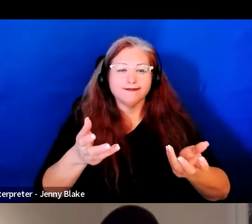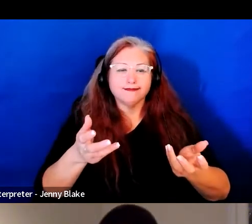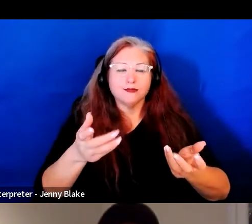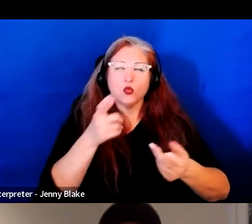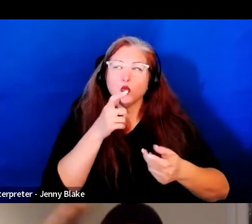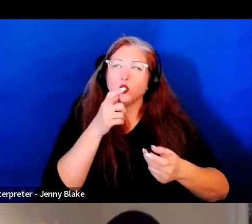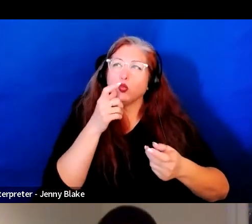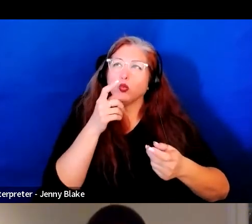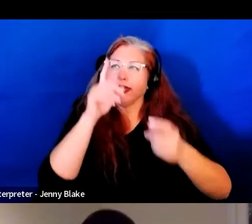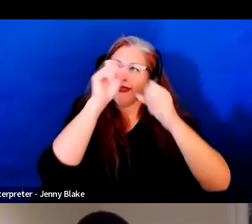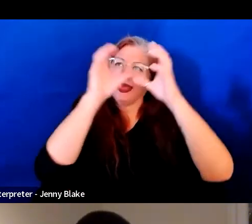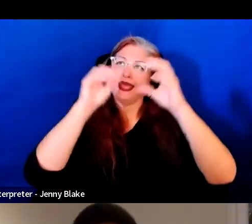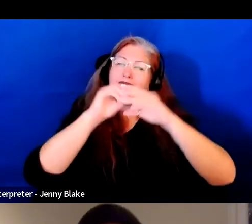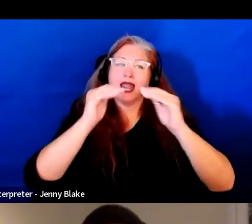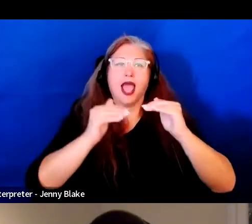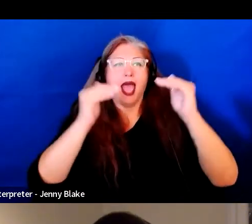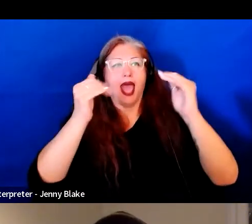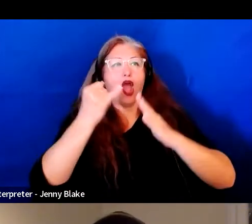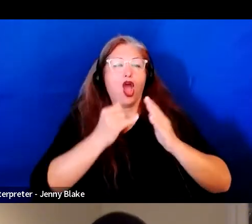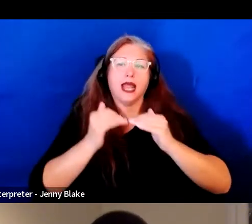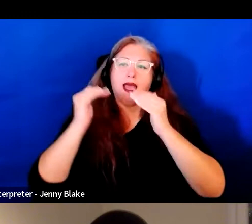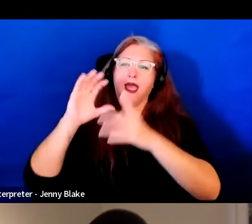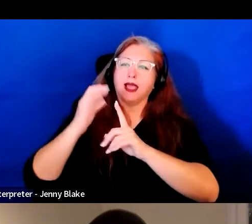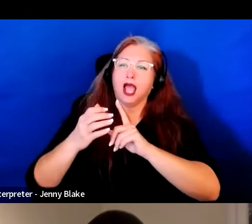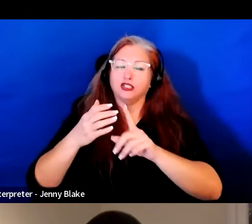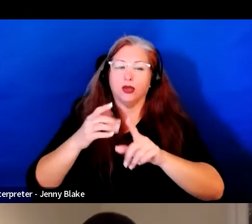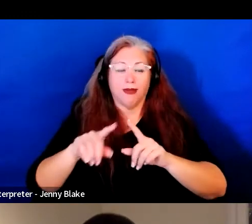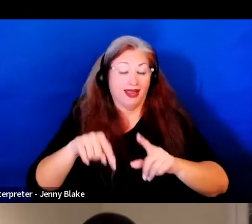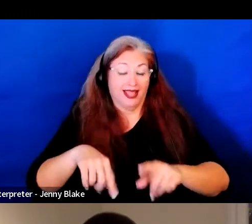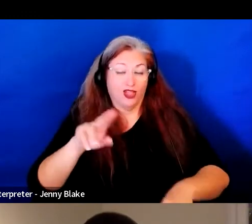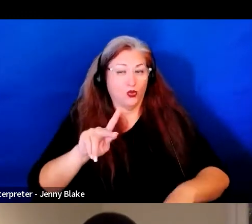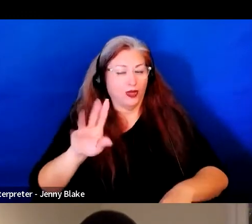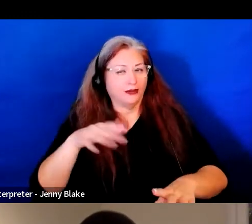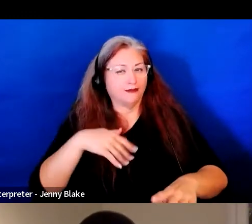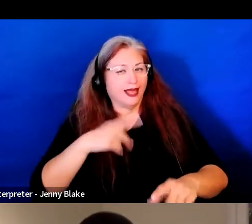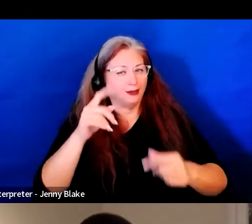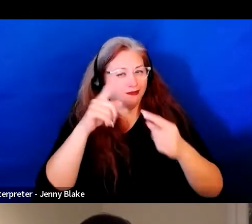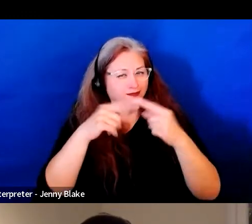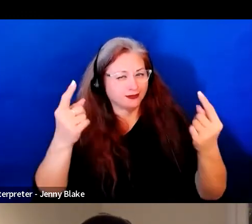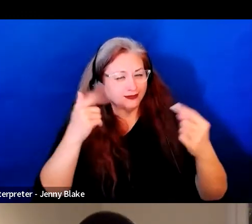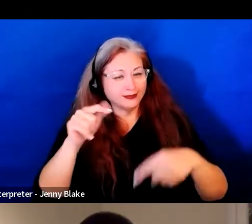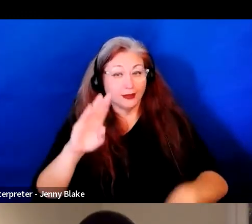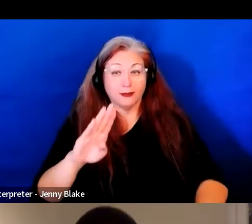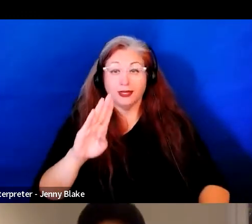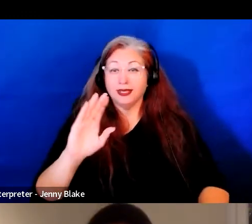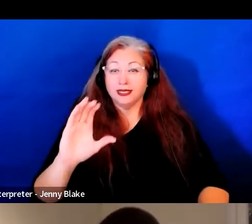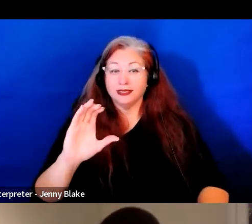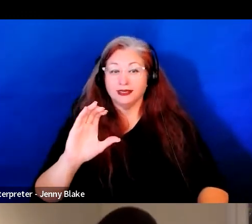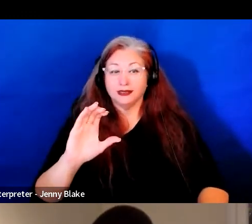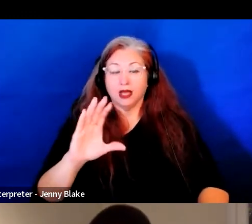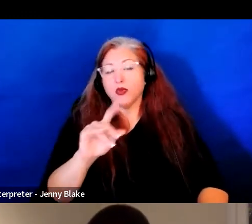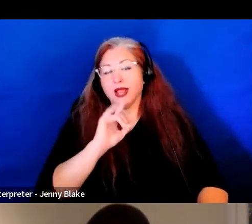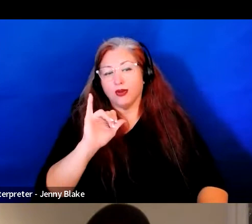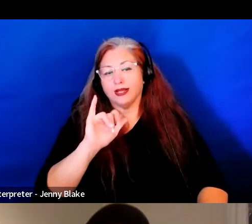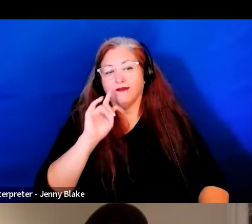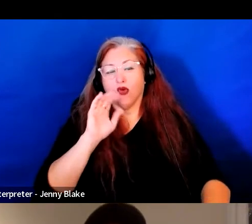thinking in the high arts and high cultural fields. But you know, I think in the UK I would kind of challenge that, actually, because I think the BBC is like such a, and also, you know,